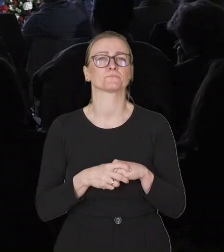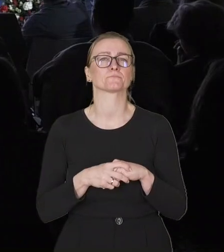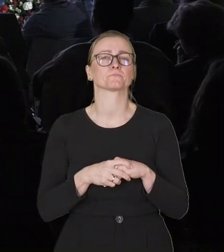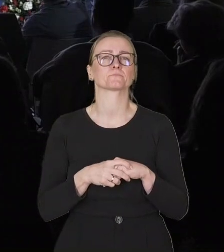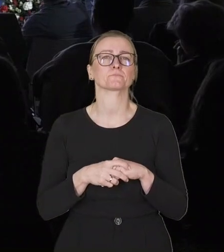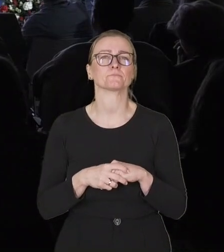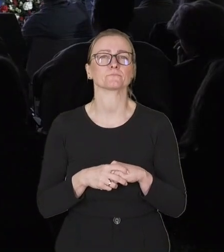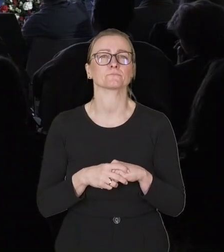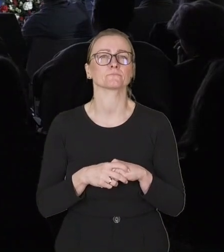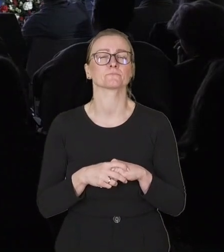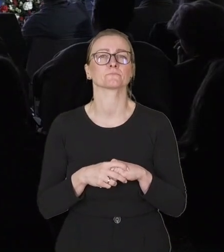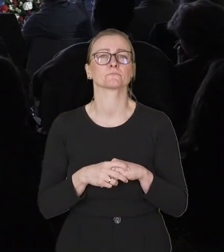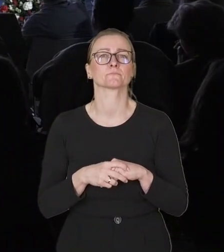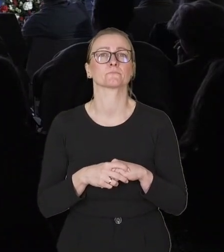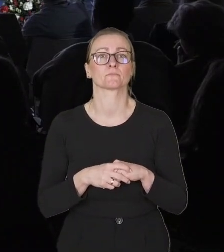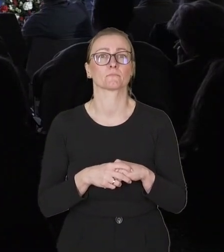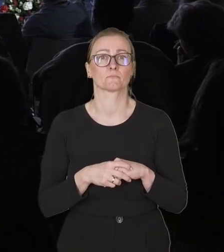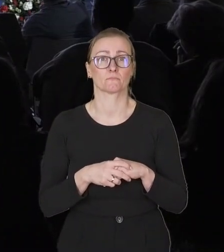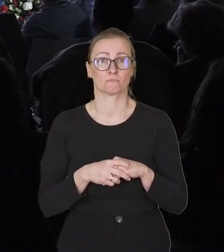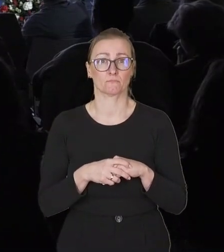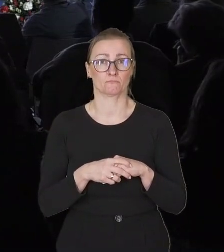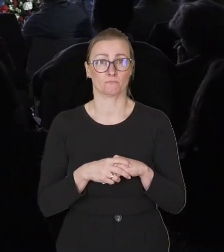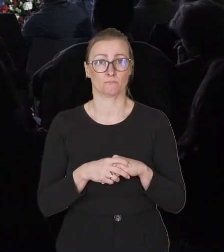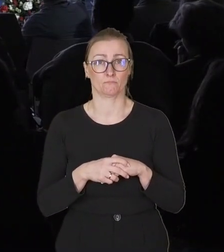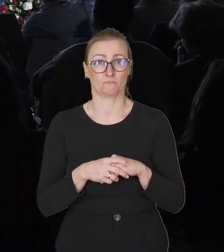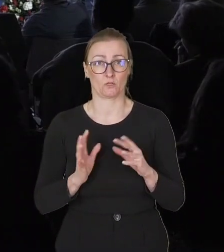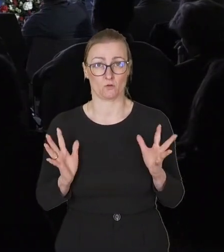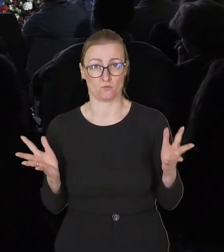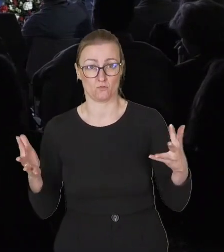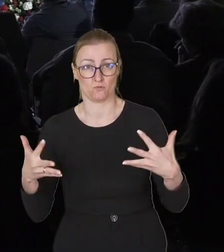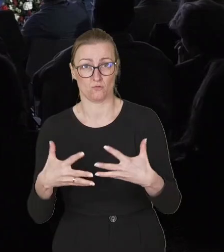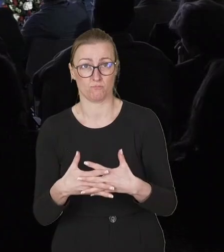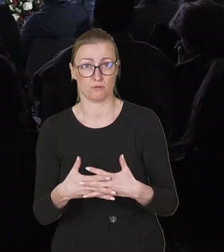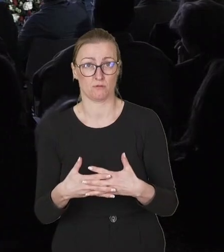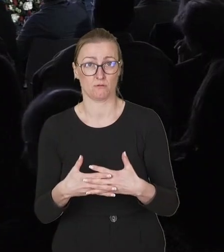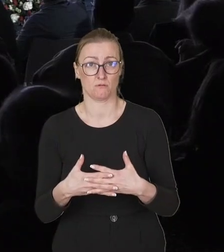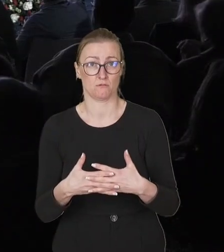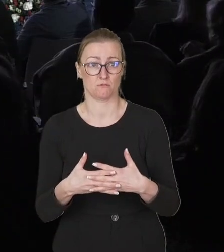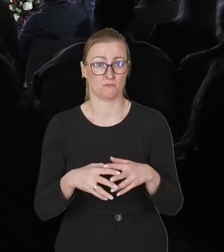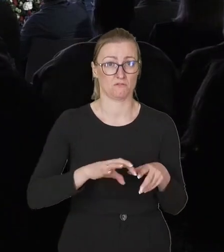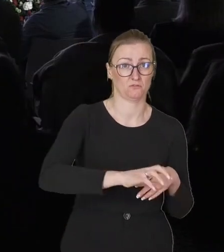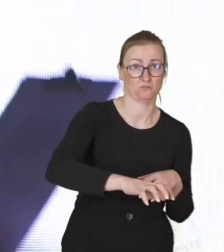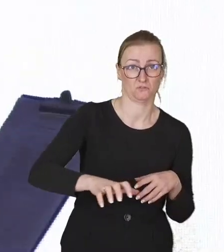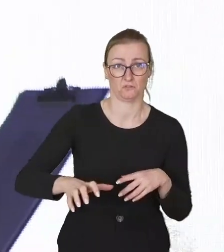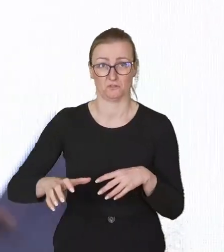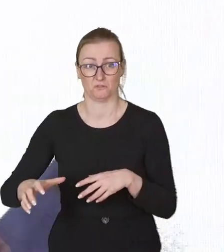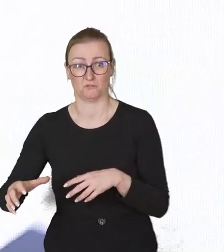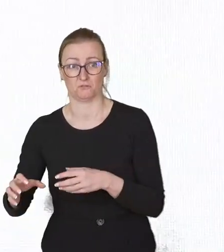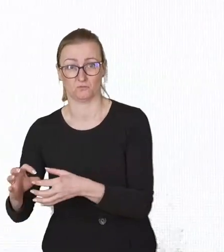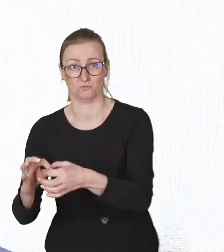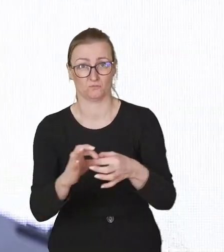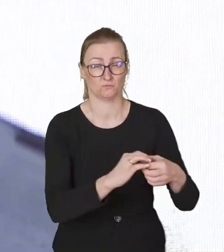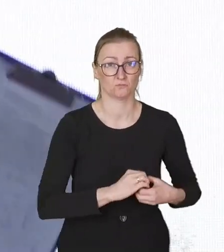global context, in the regional context, in the single market context. So we believe that there is a lot of synergies. There could be a number of